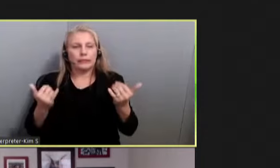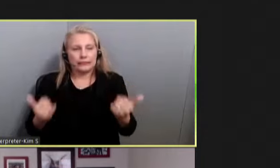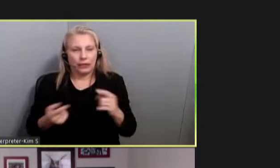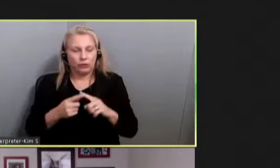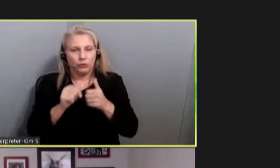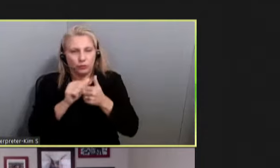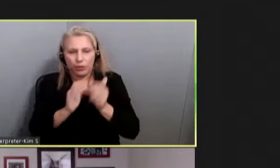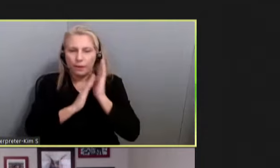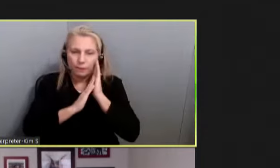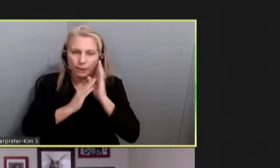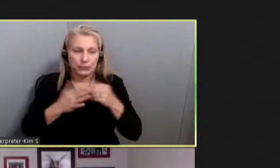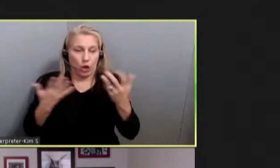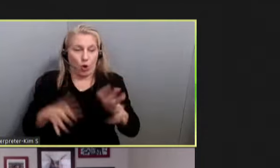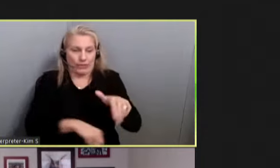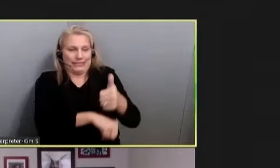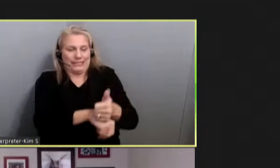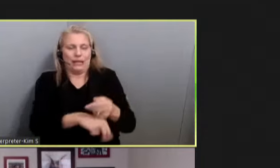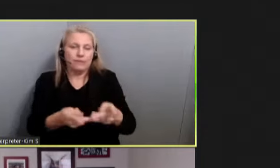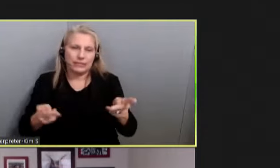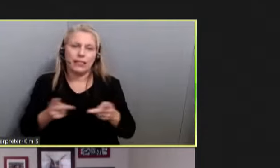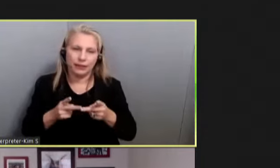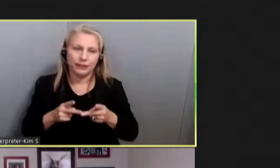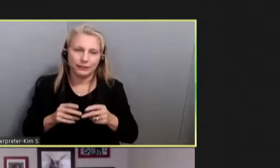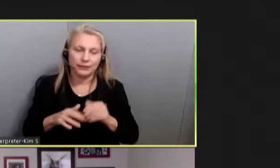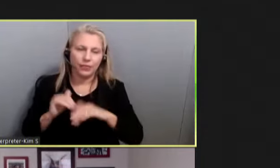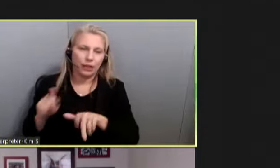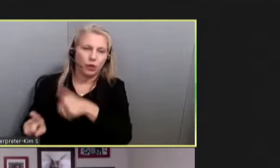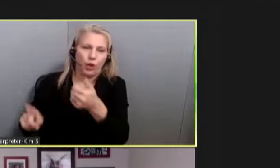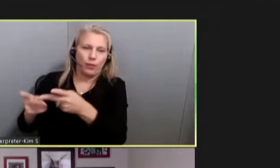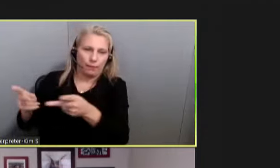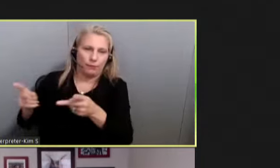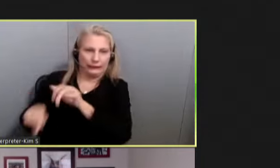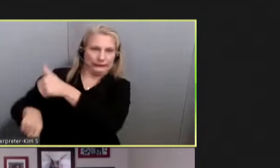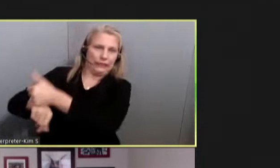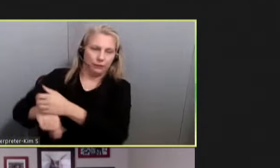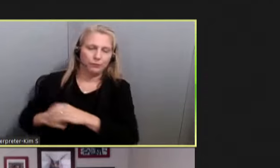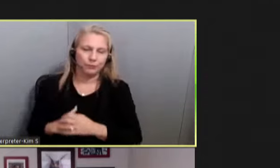beds in existing facilities. All right, let's go to Kevin Torres.